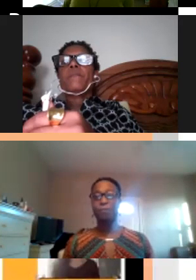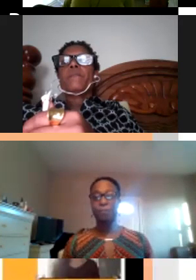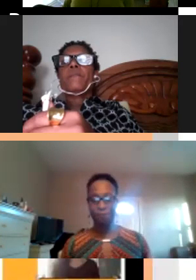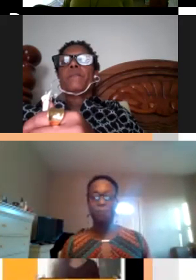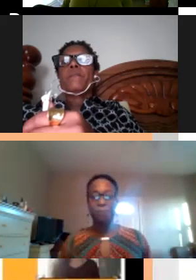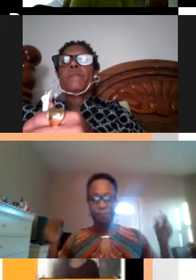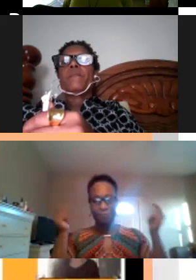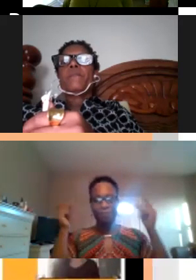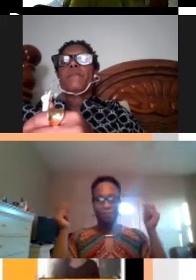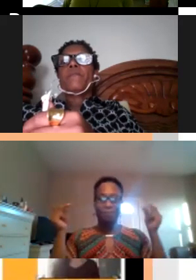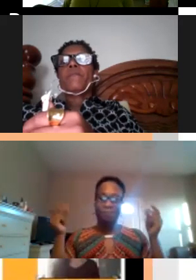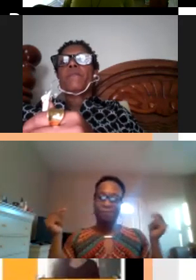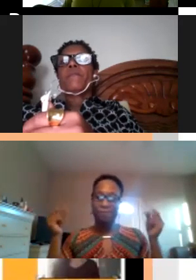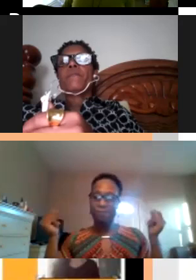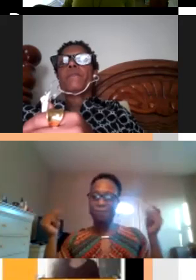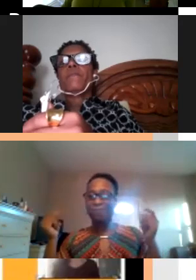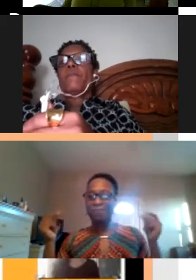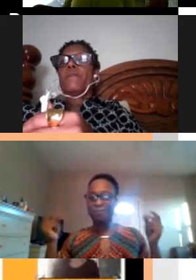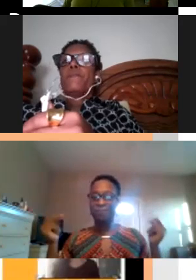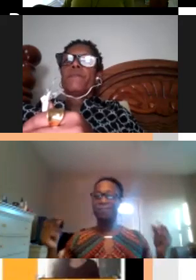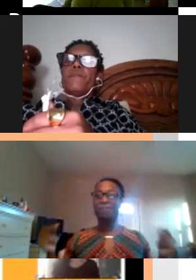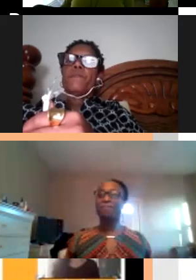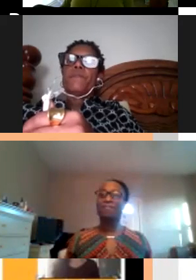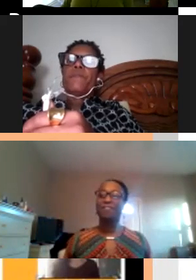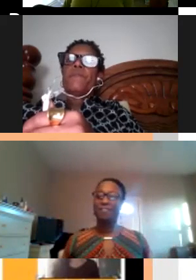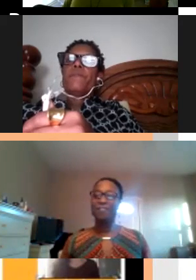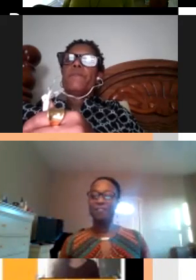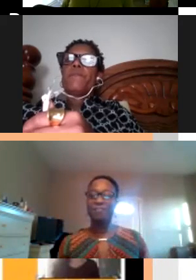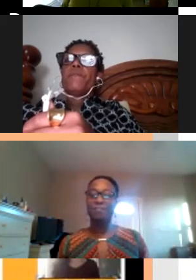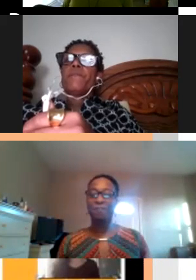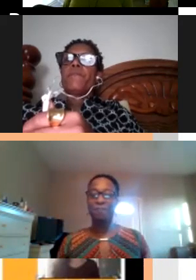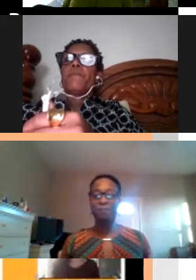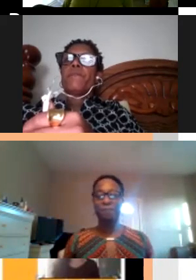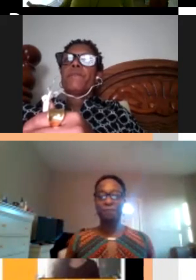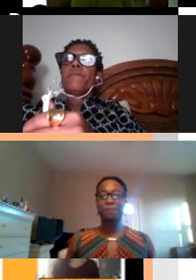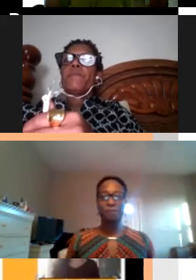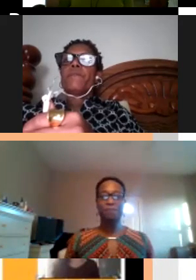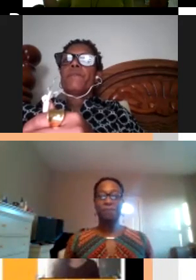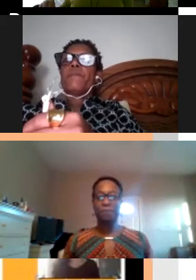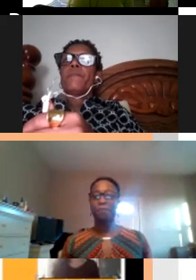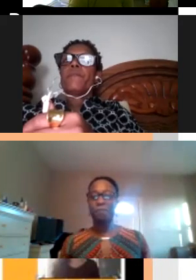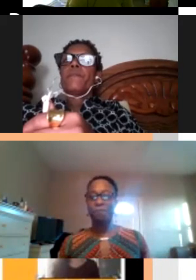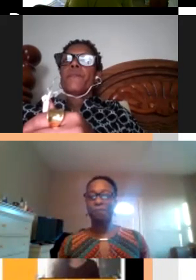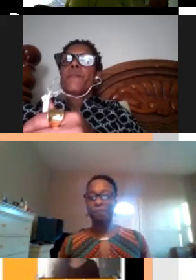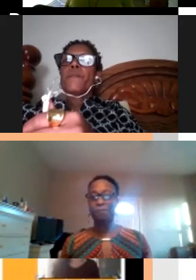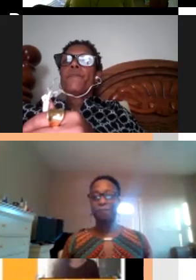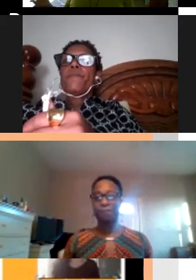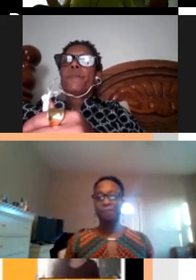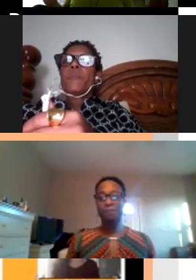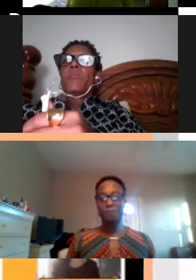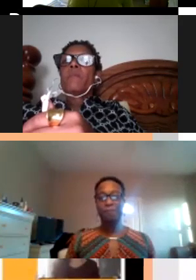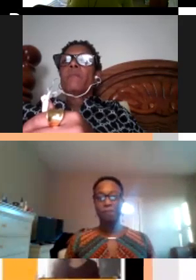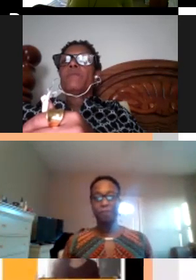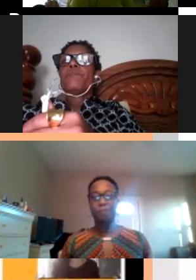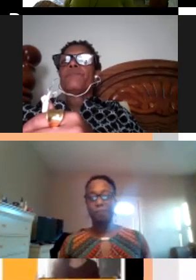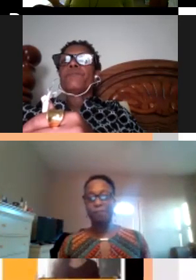both our, you know, from our policy department at PWN, did a master job about talking about these different systems,